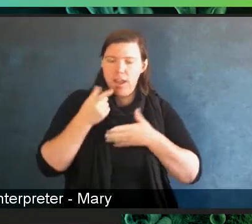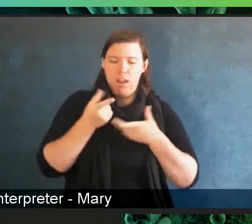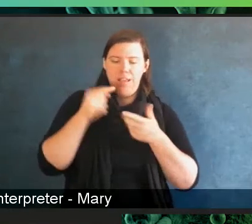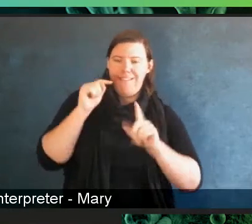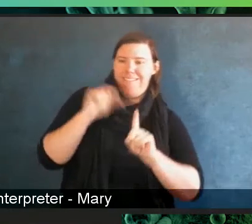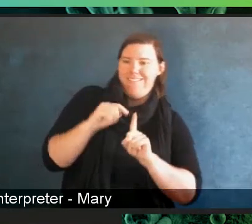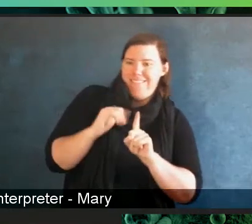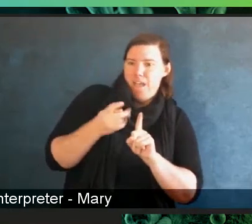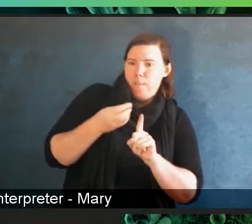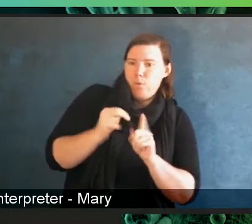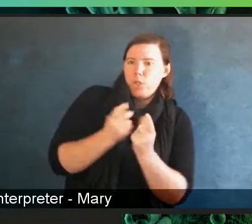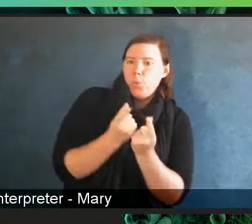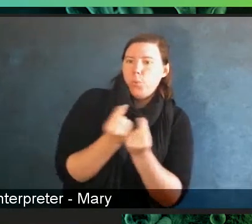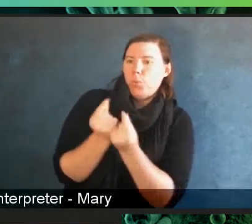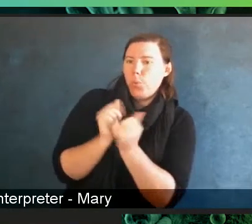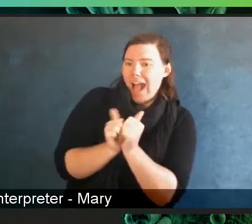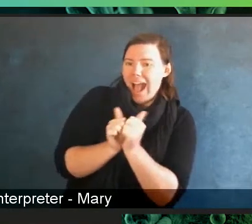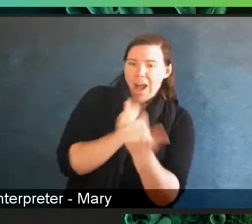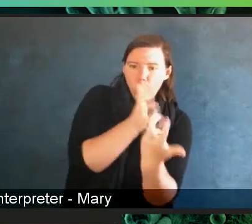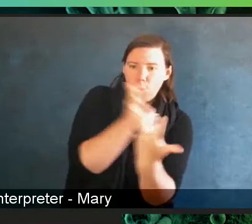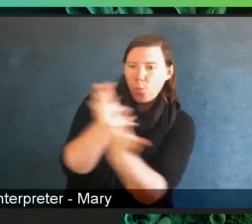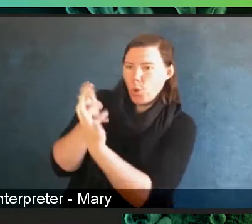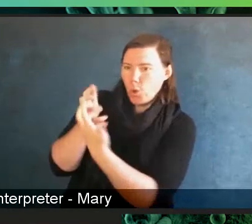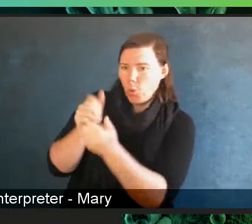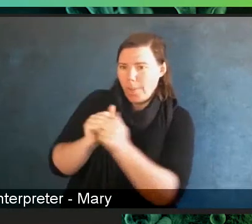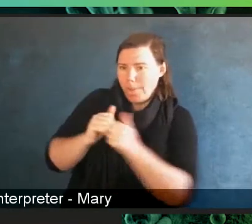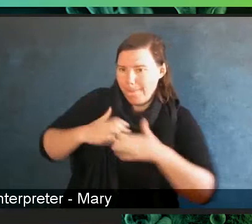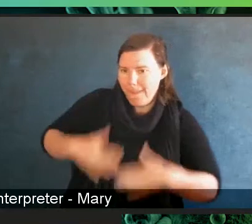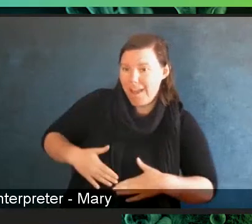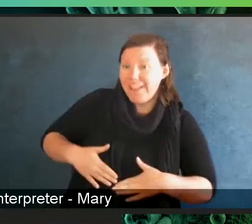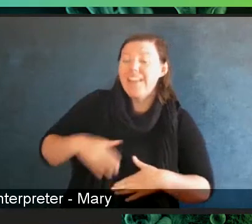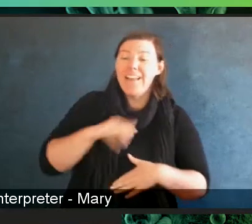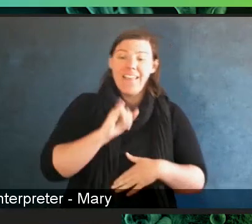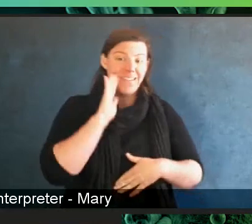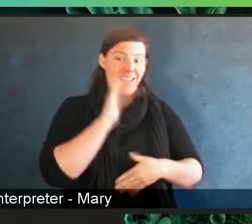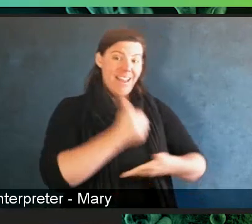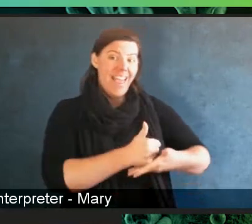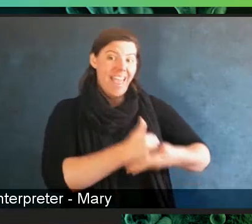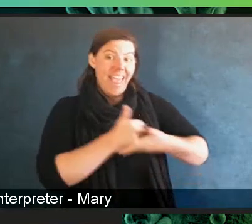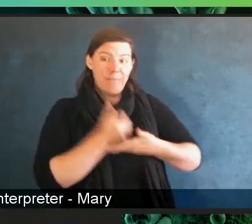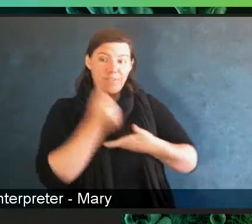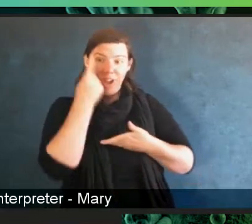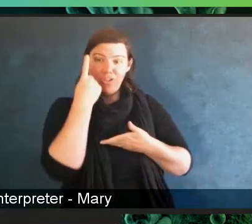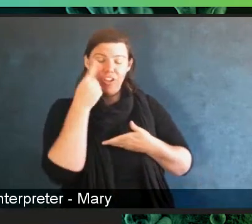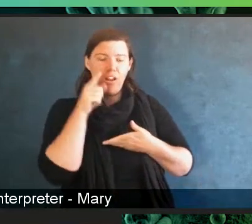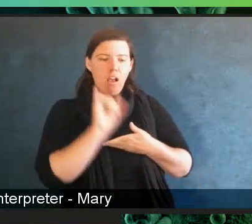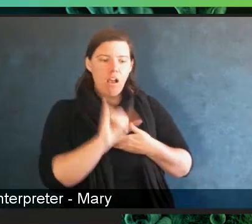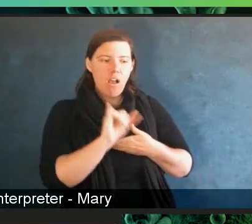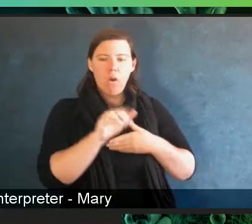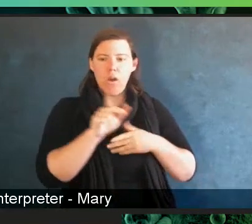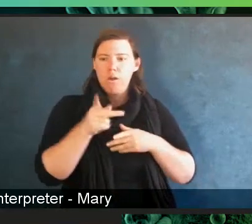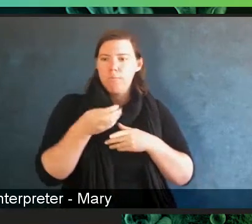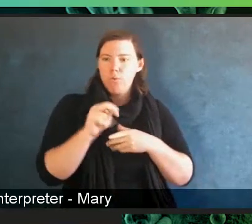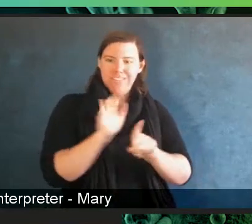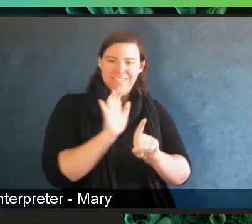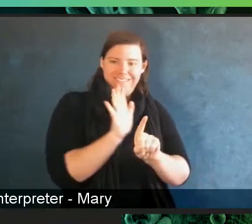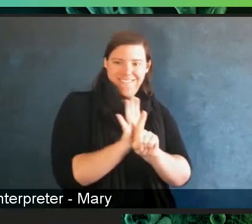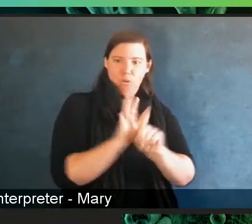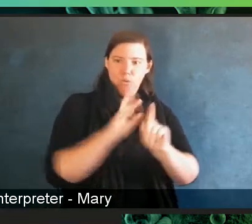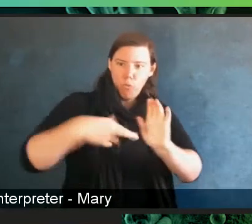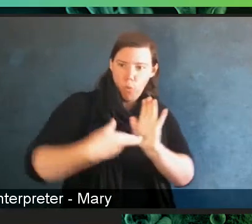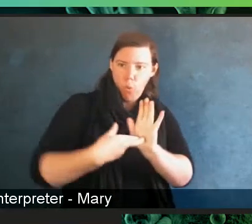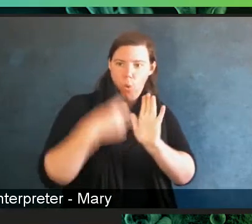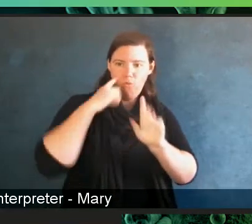diseases. And so, Melody, it was my understanding, this is a fairly complex and extremely